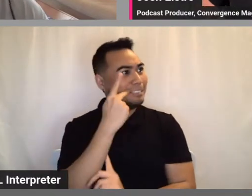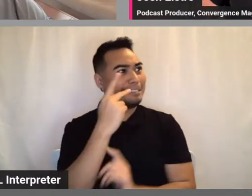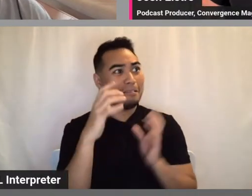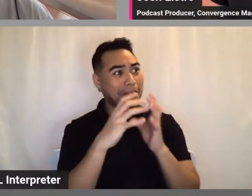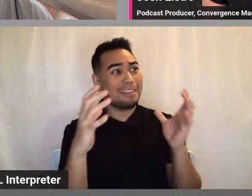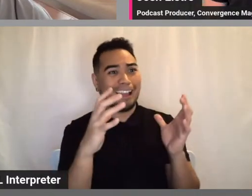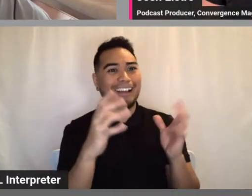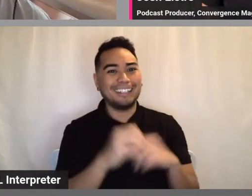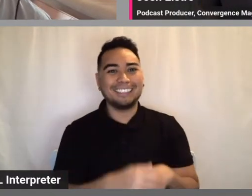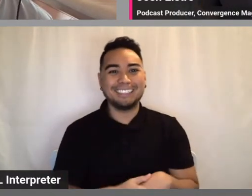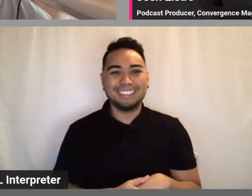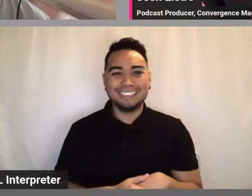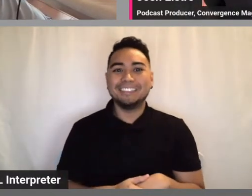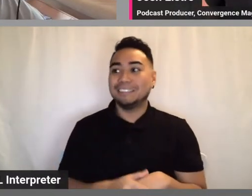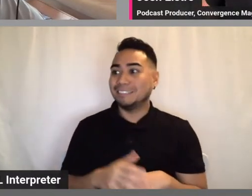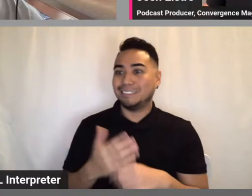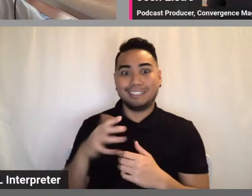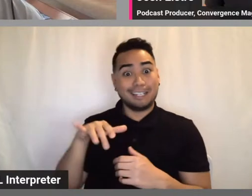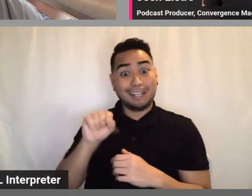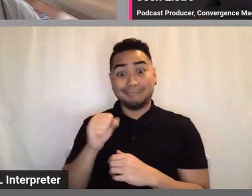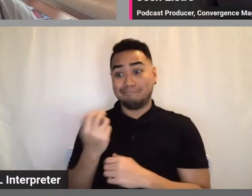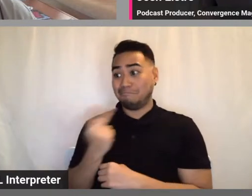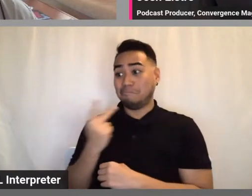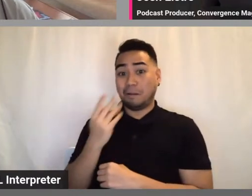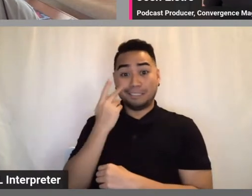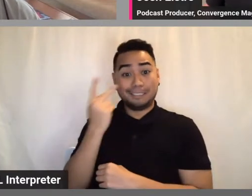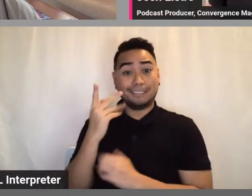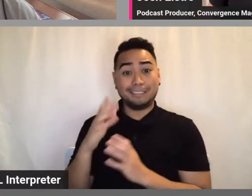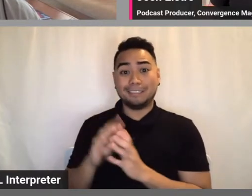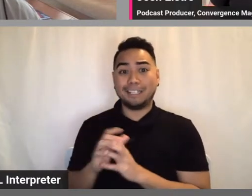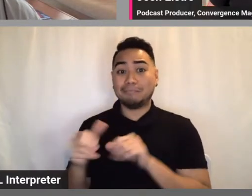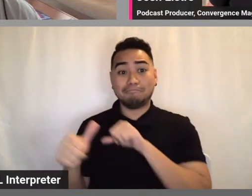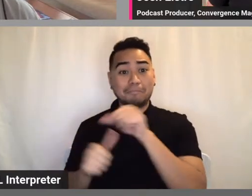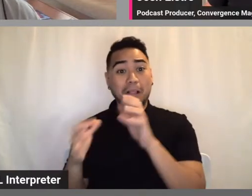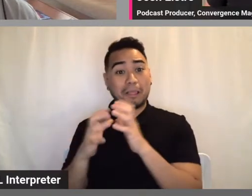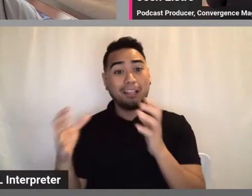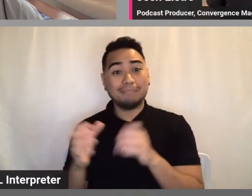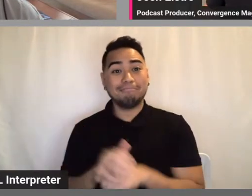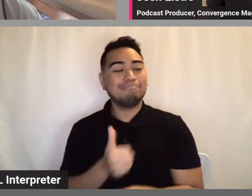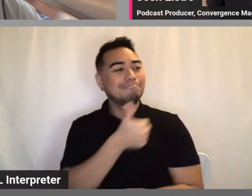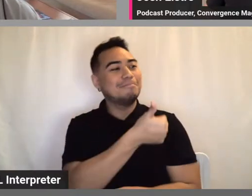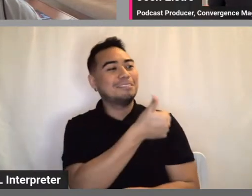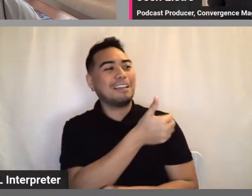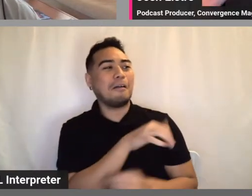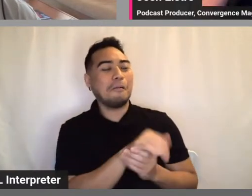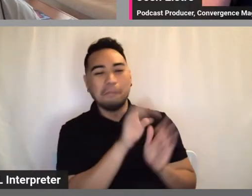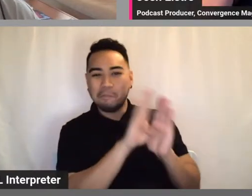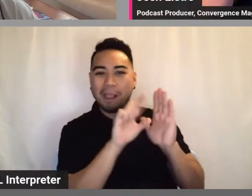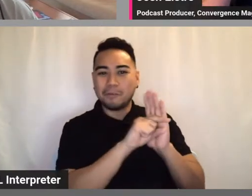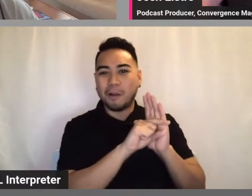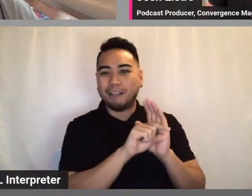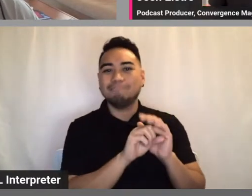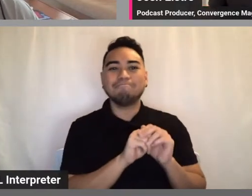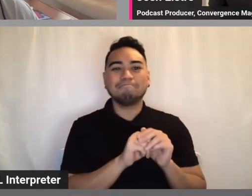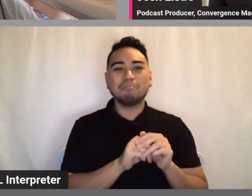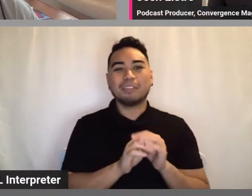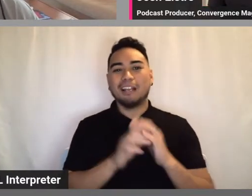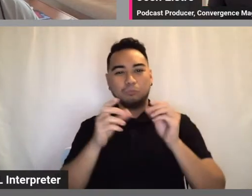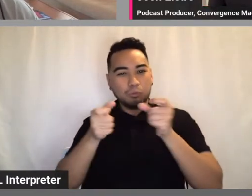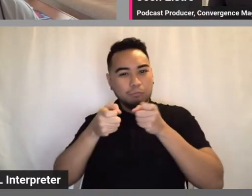space. Yeah, we do see each other a lot lately. Josh has also been behind the scenes, flipping slides and